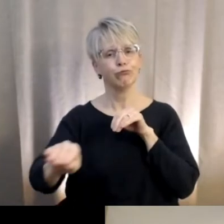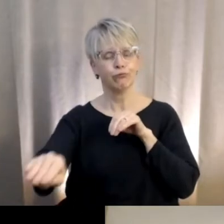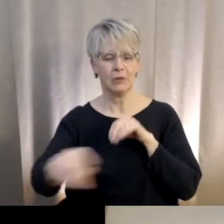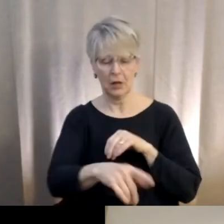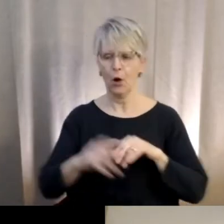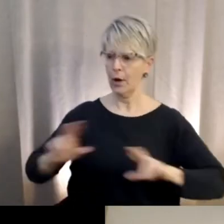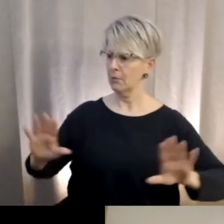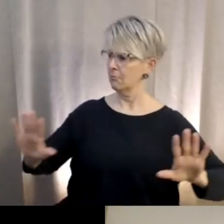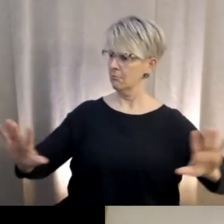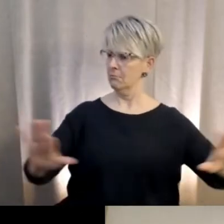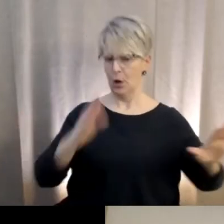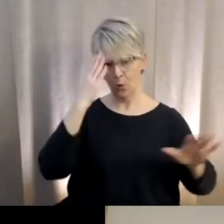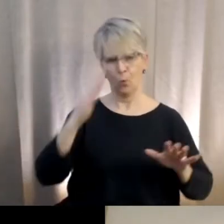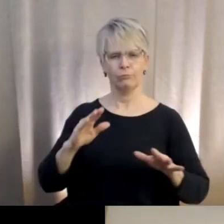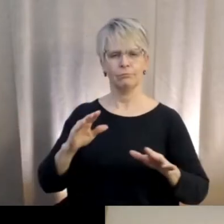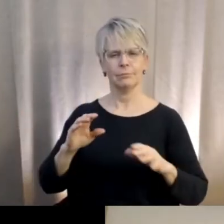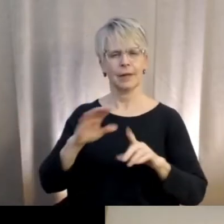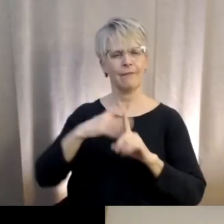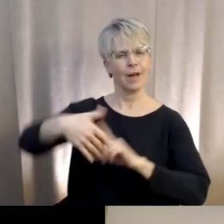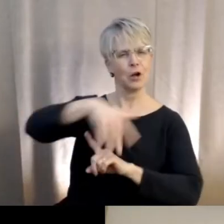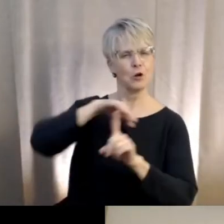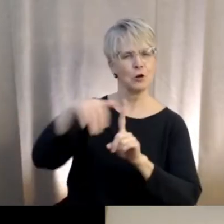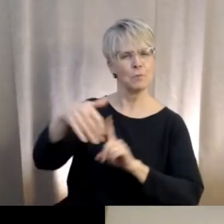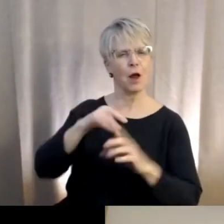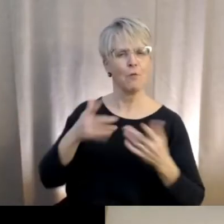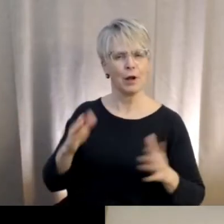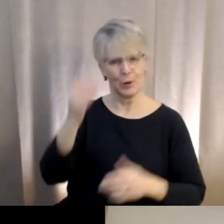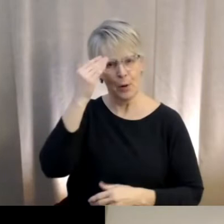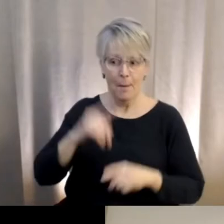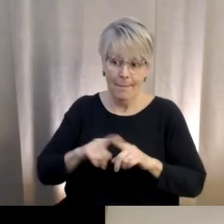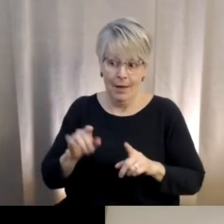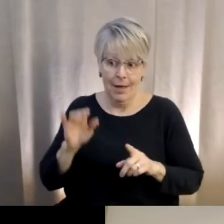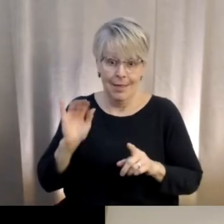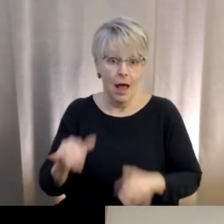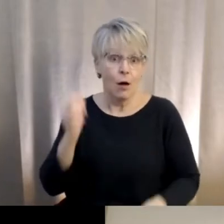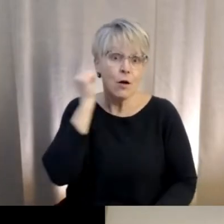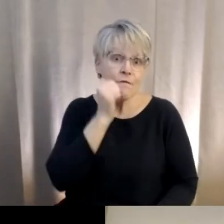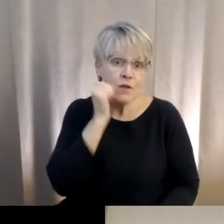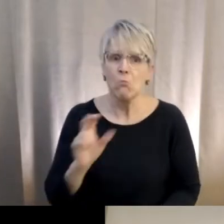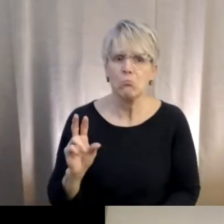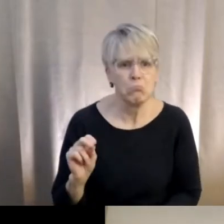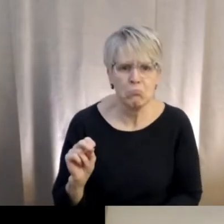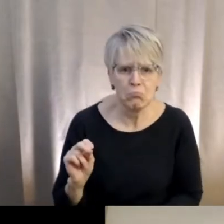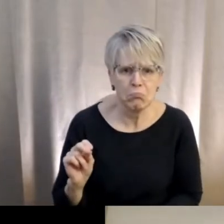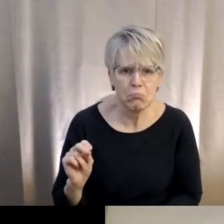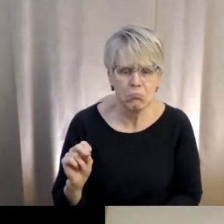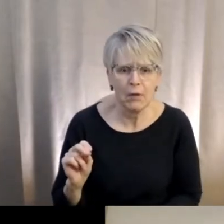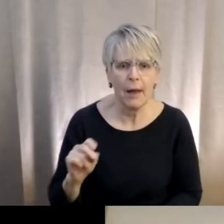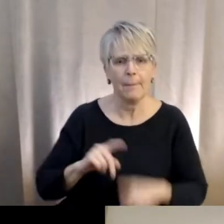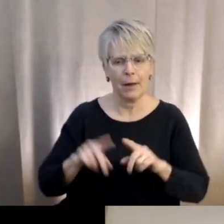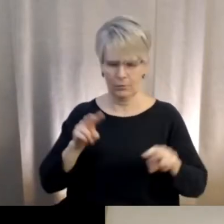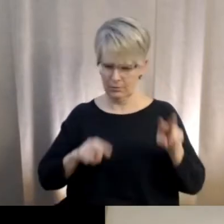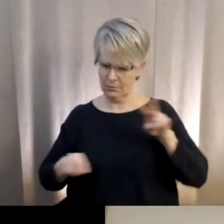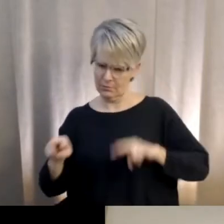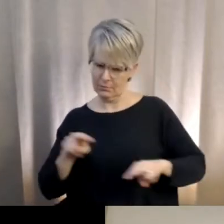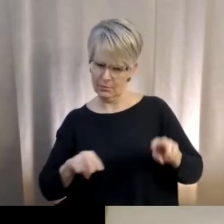environment, we hope that will happen as well. But obviously that doesn't happen every day. So we're looking for some of the